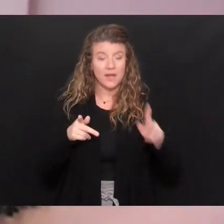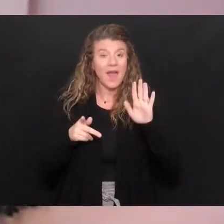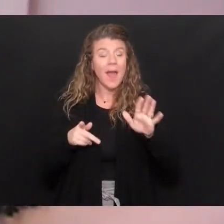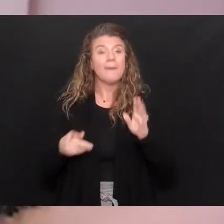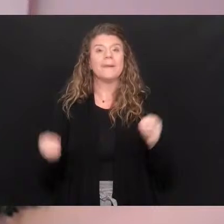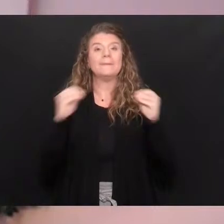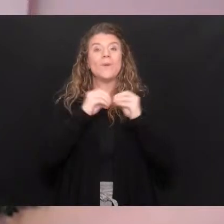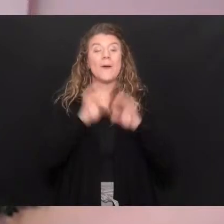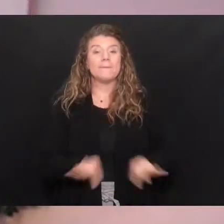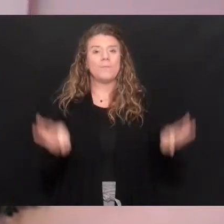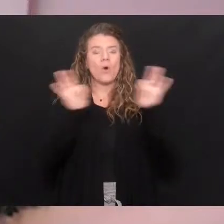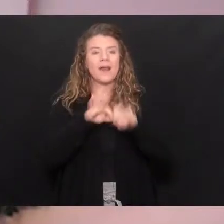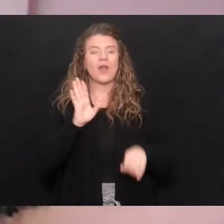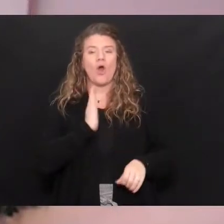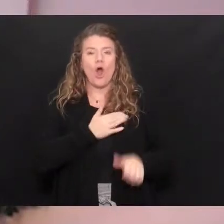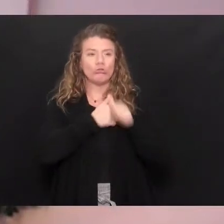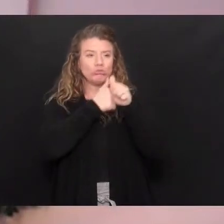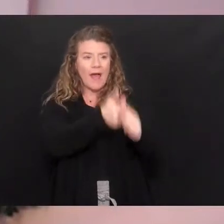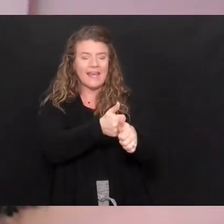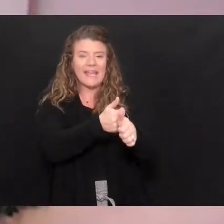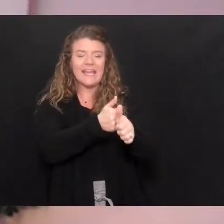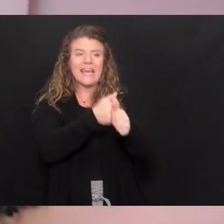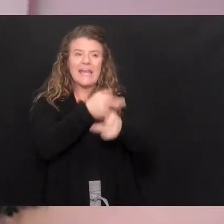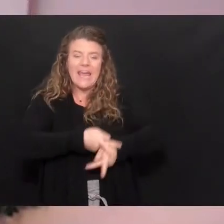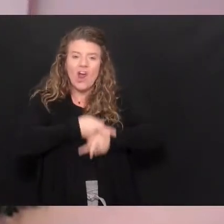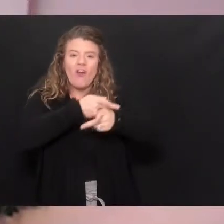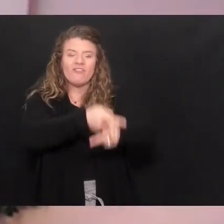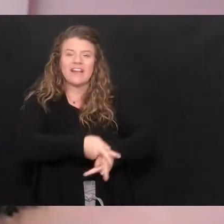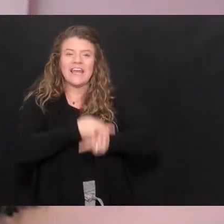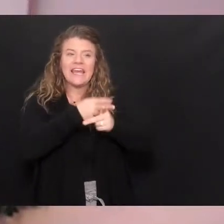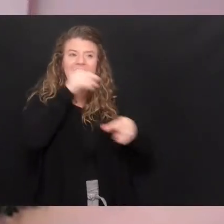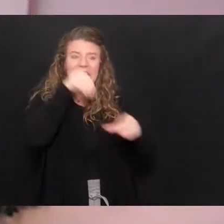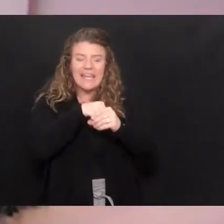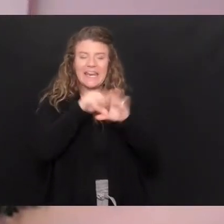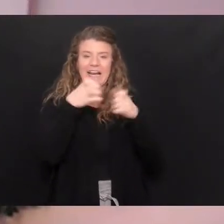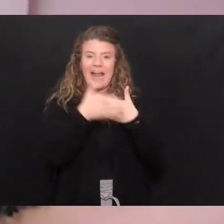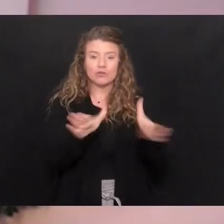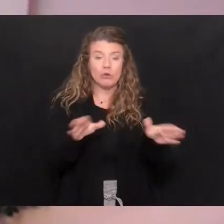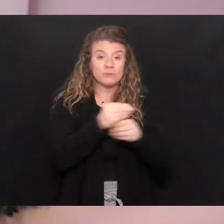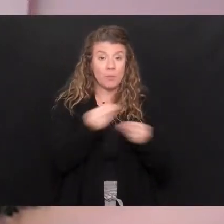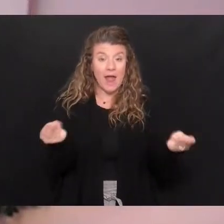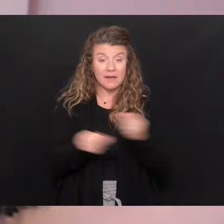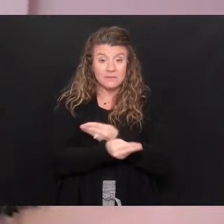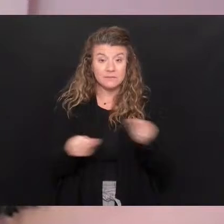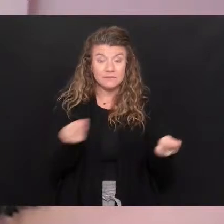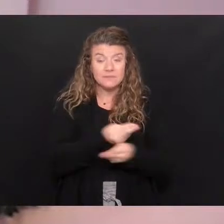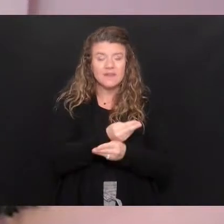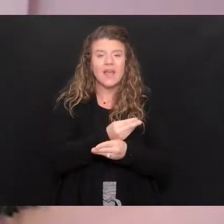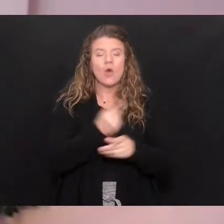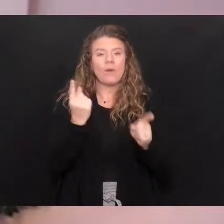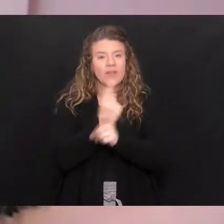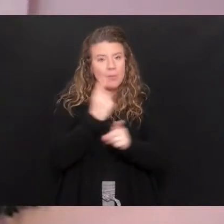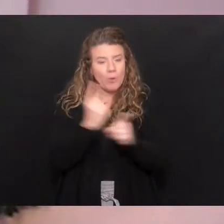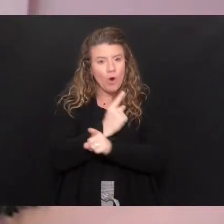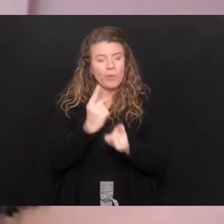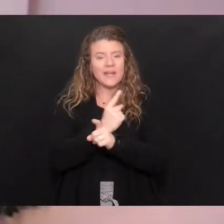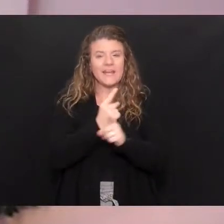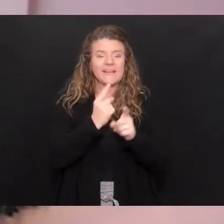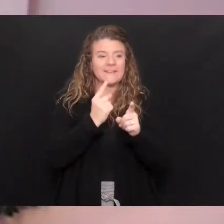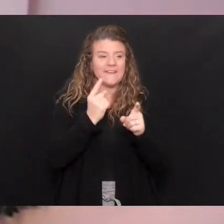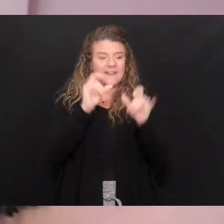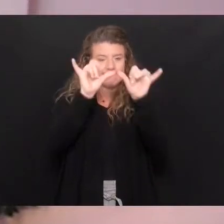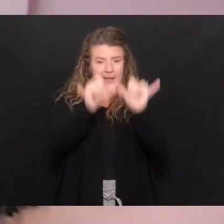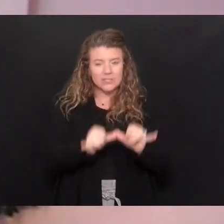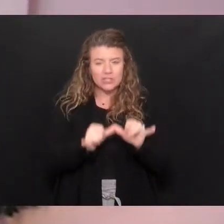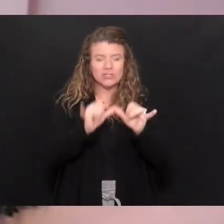we are tracking very, very carefully in classroom spread and with the appropriate mitigation measures.